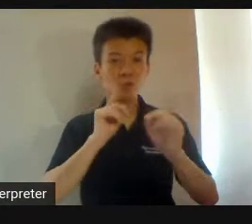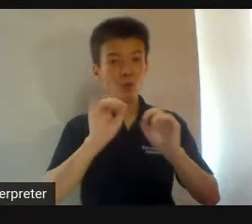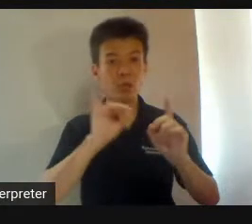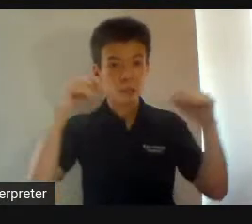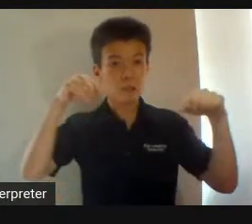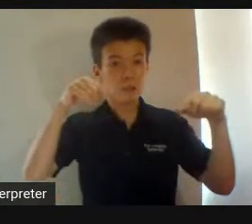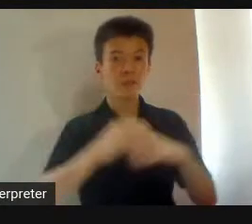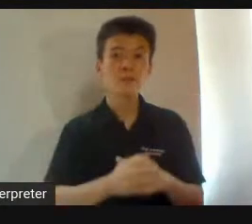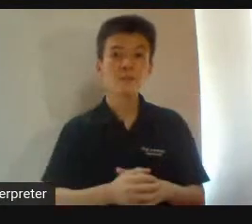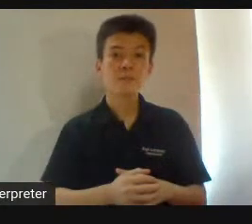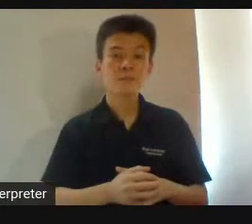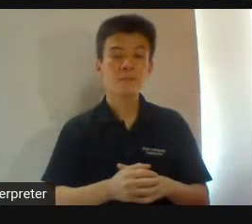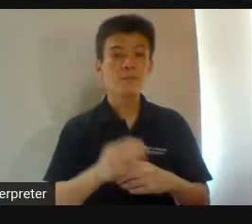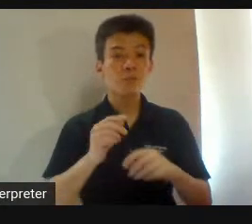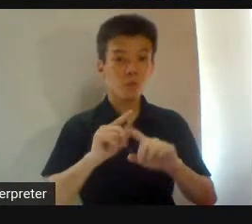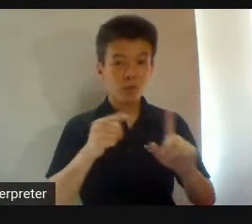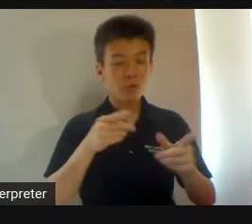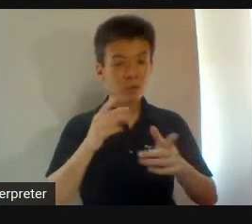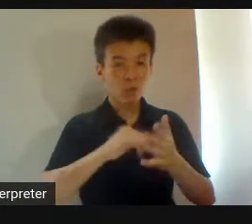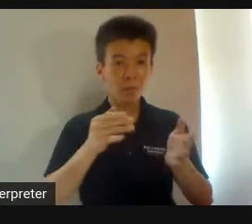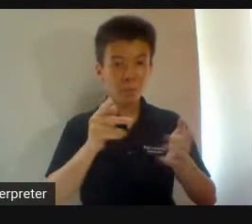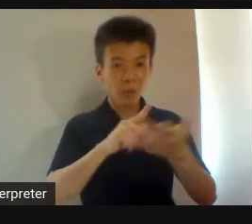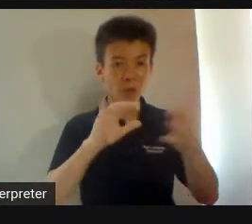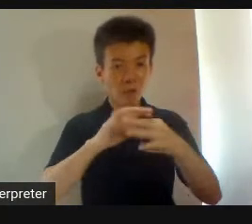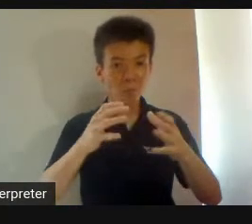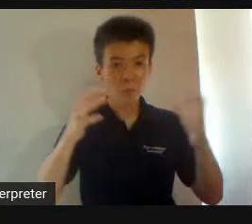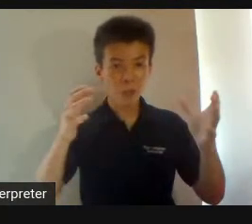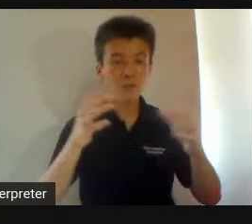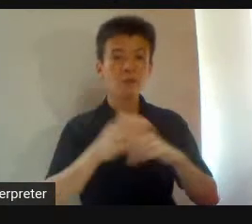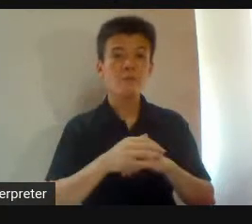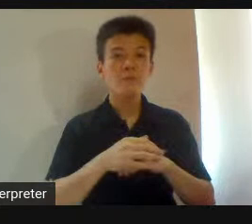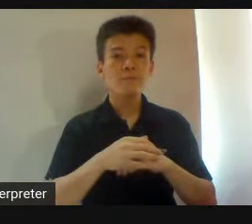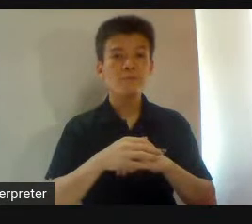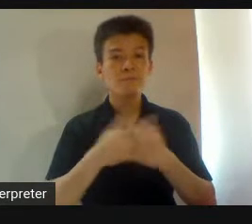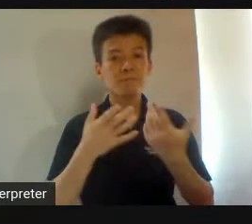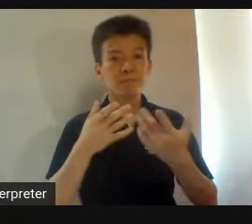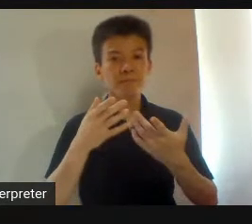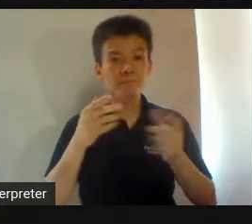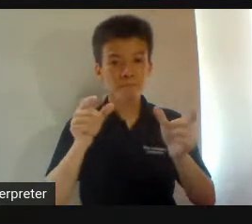one. But we're just part of a much grander,